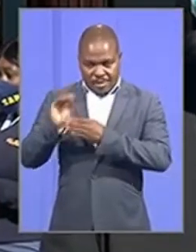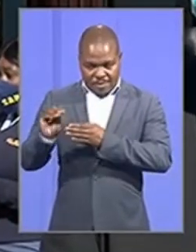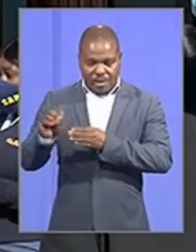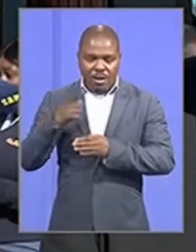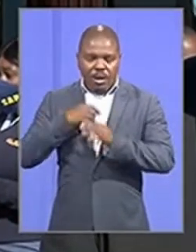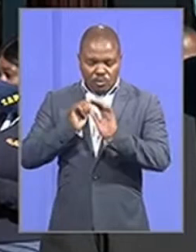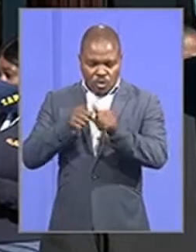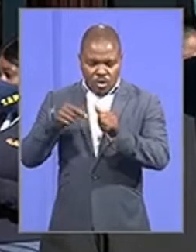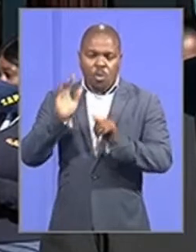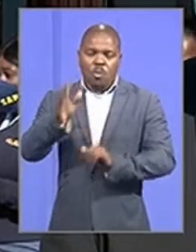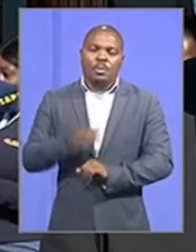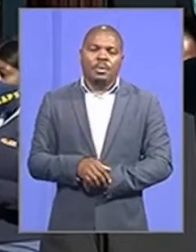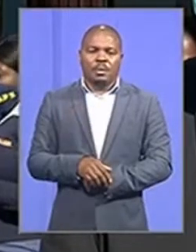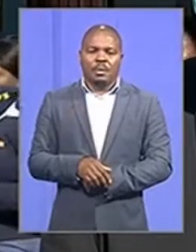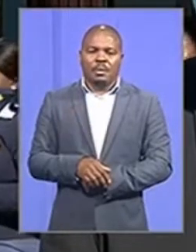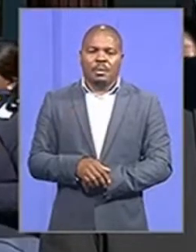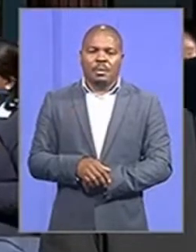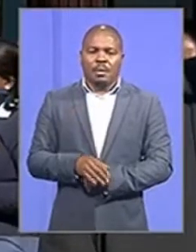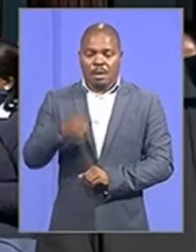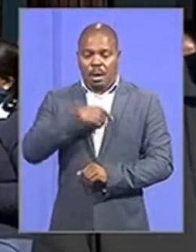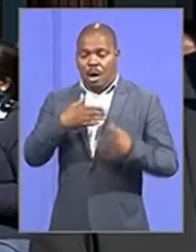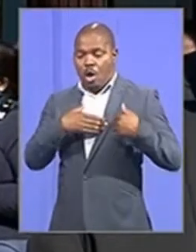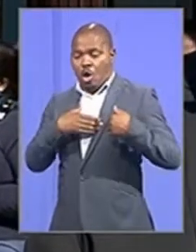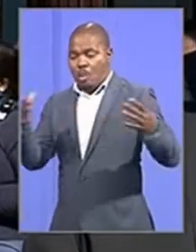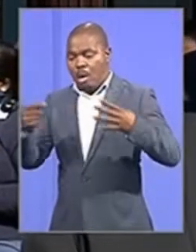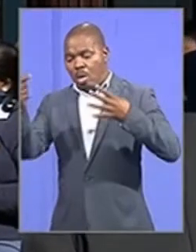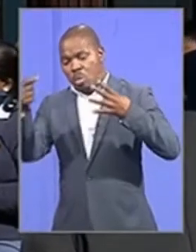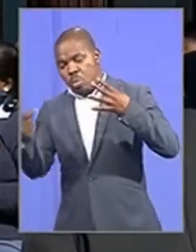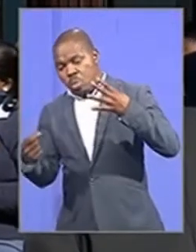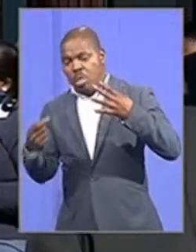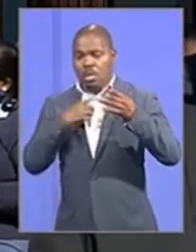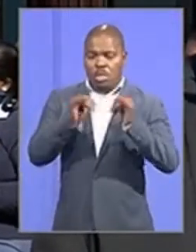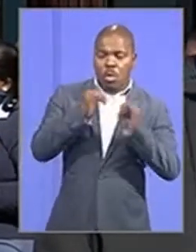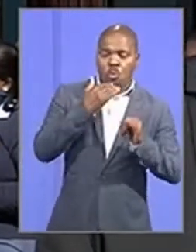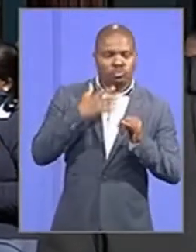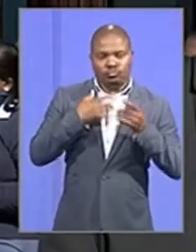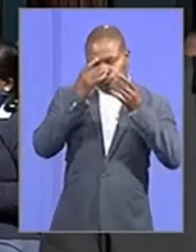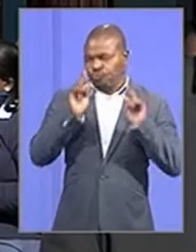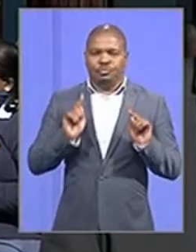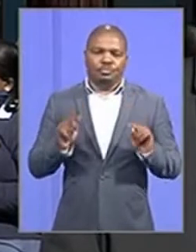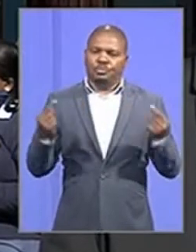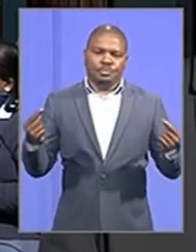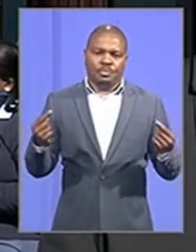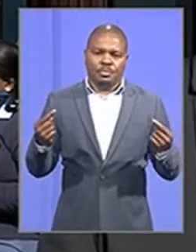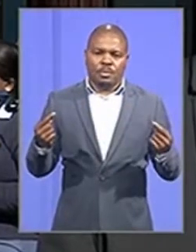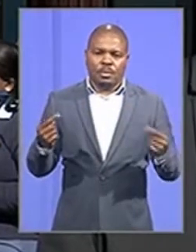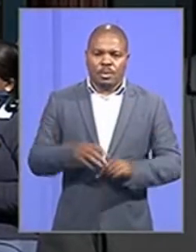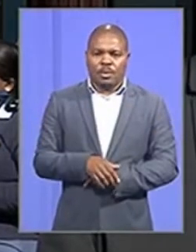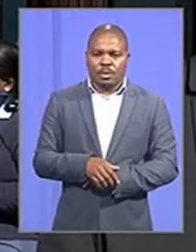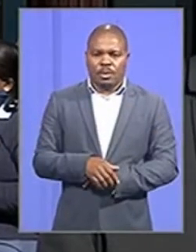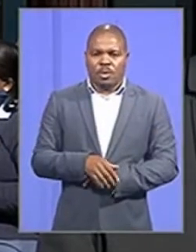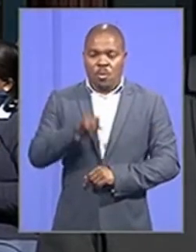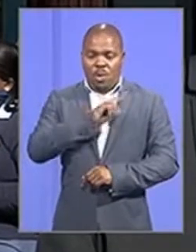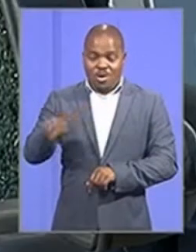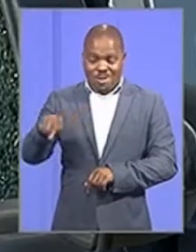those. Others I cannot divulge as to who else we're going to bring in order to win